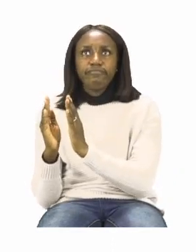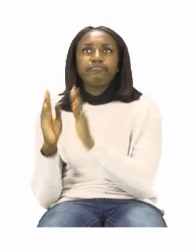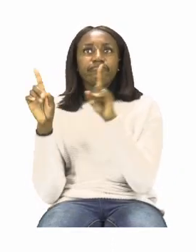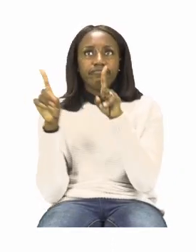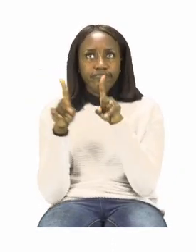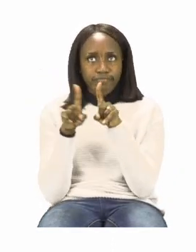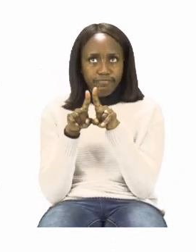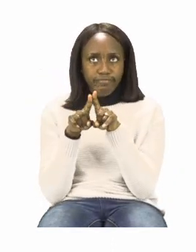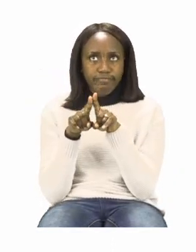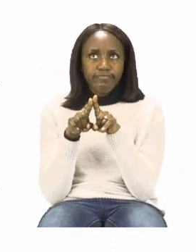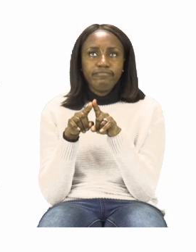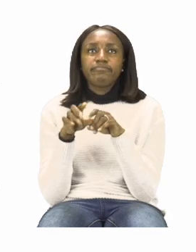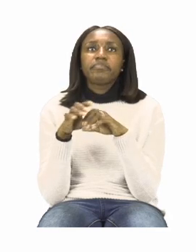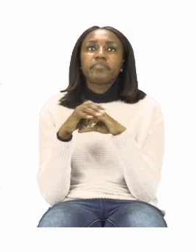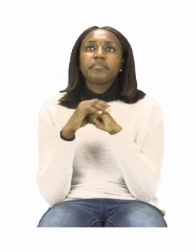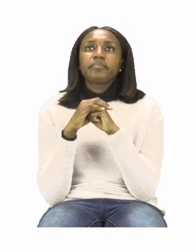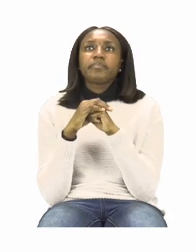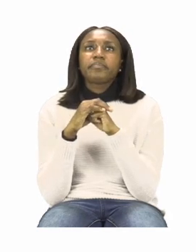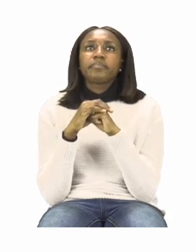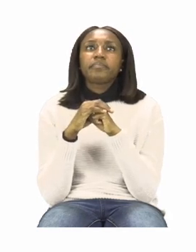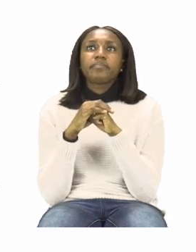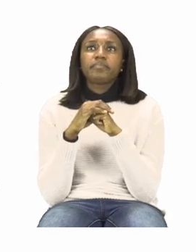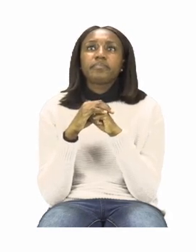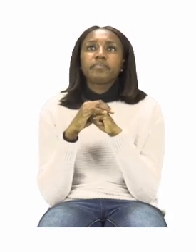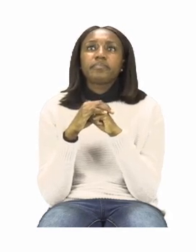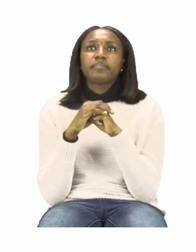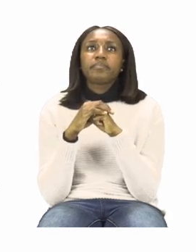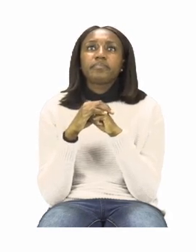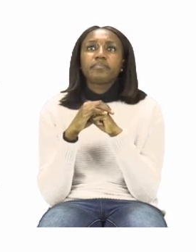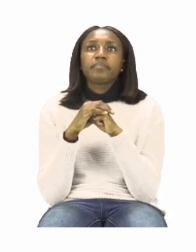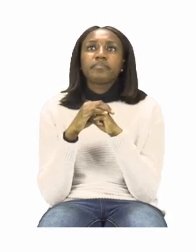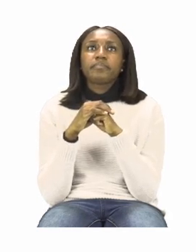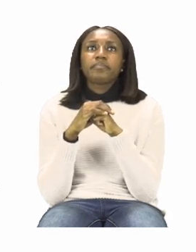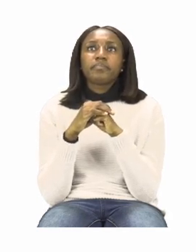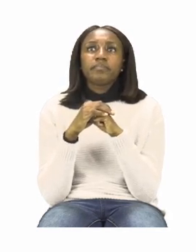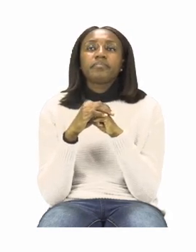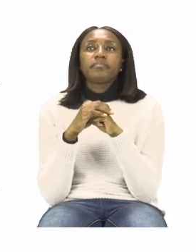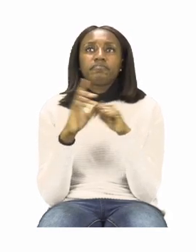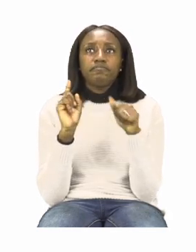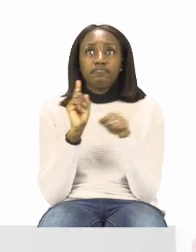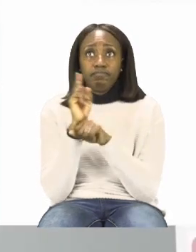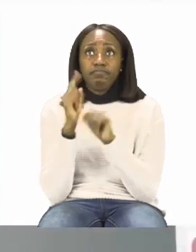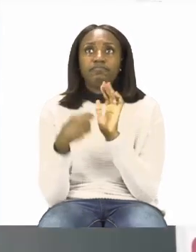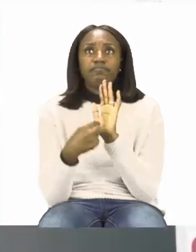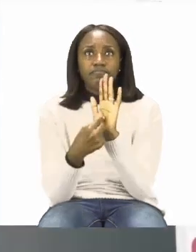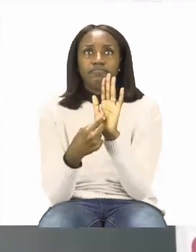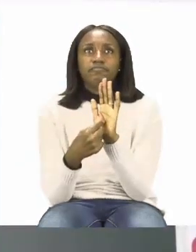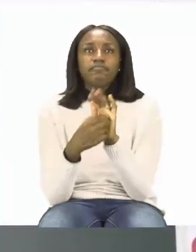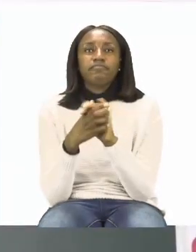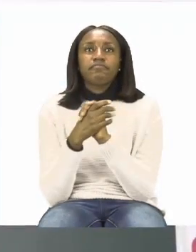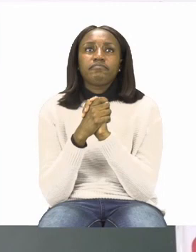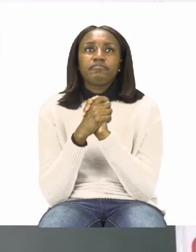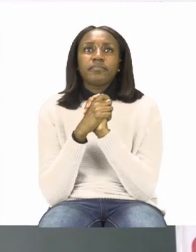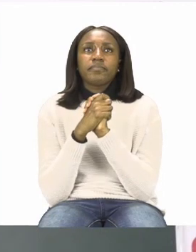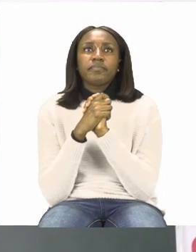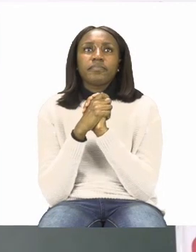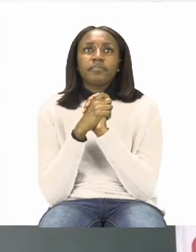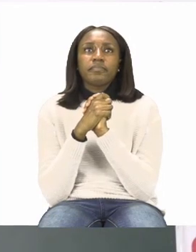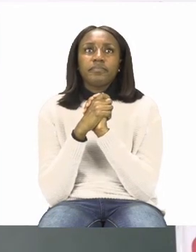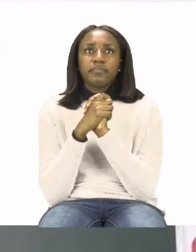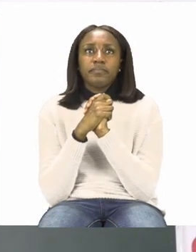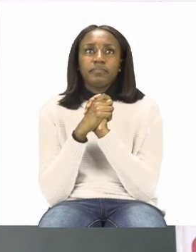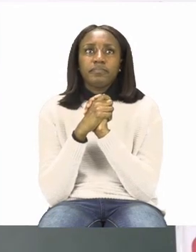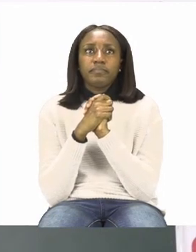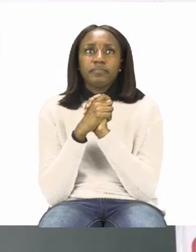appears. Like I said earlier, I'm going to do the first one with you. So if we go back to the board, you will